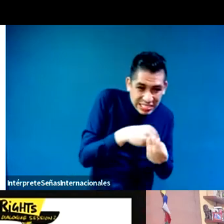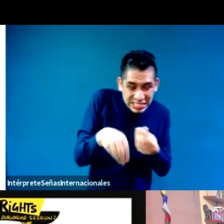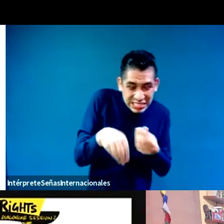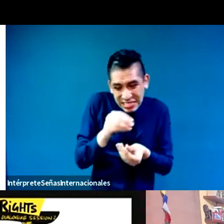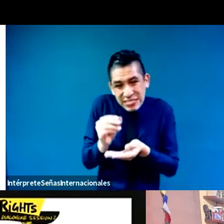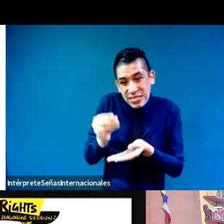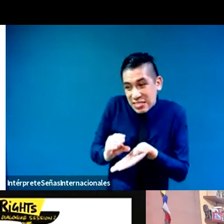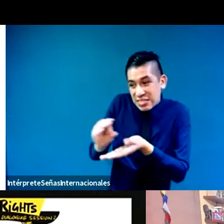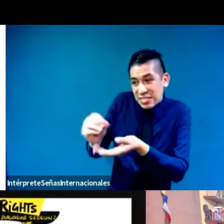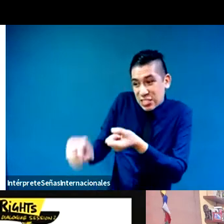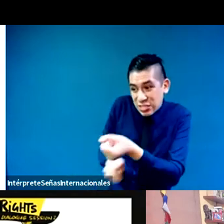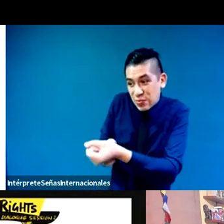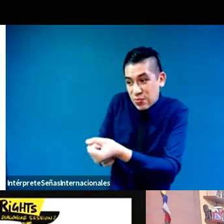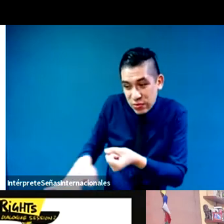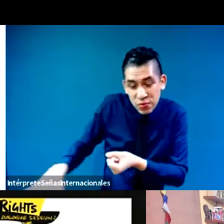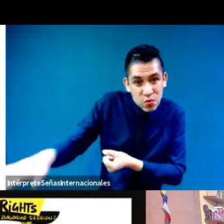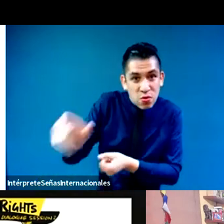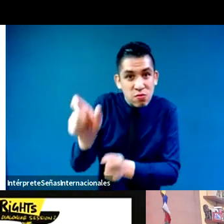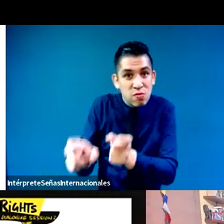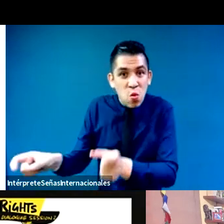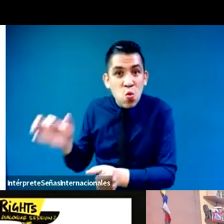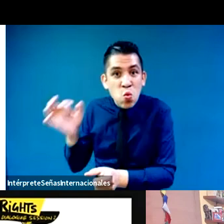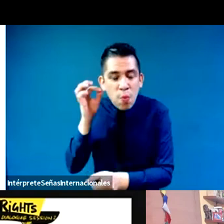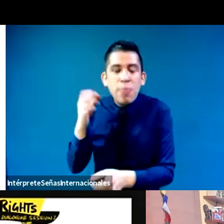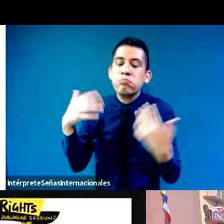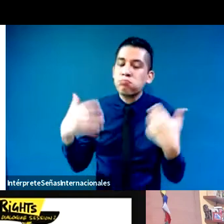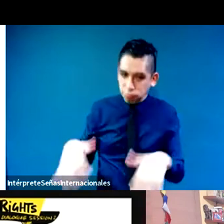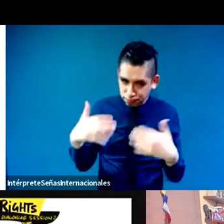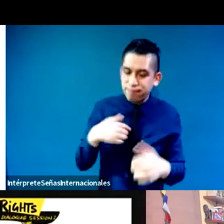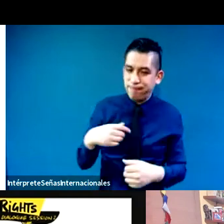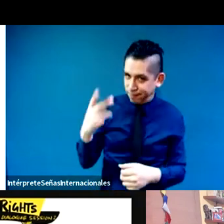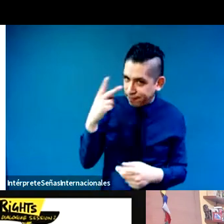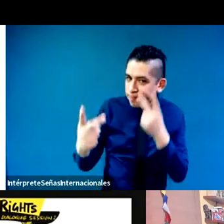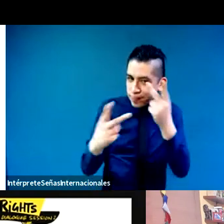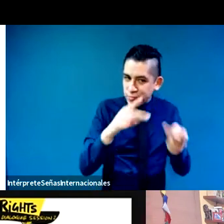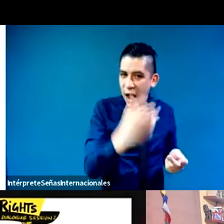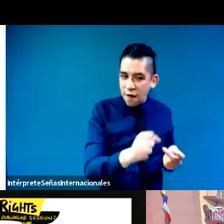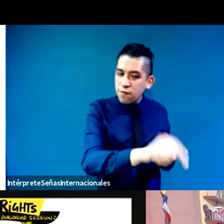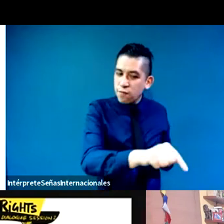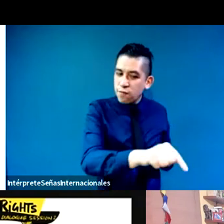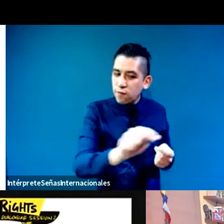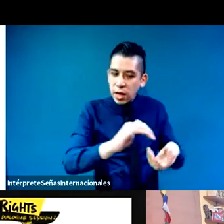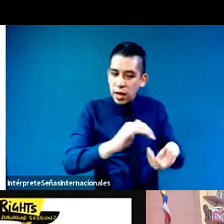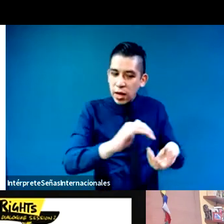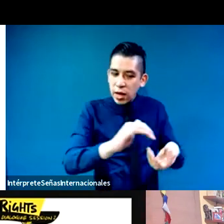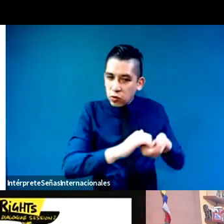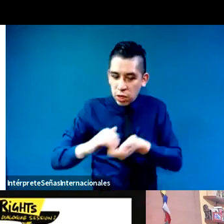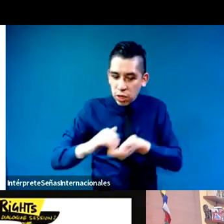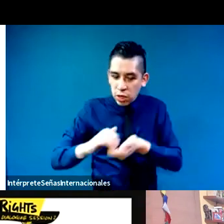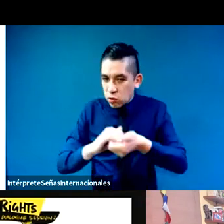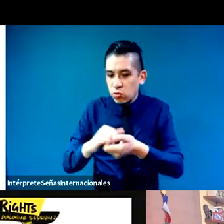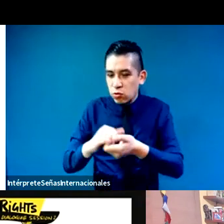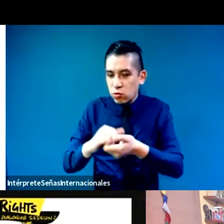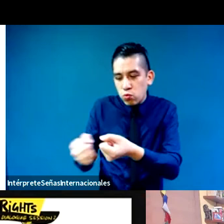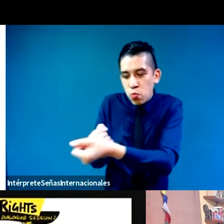and the importance of these groups for their communities. So as part of the Action Coalition priorities in financial inclusion and